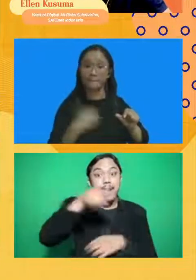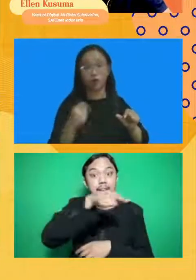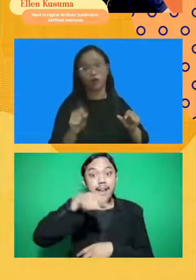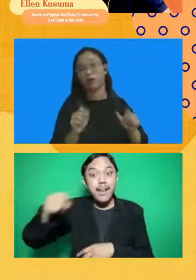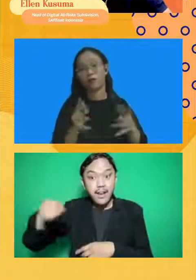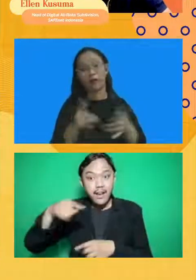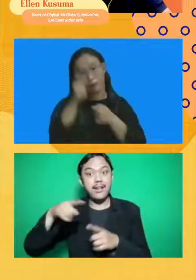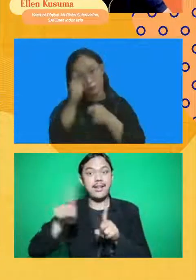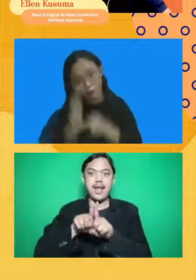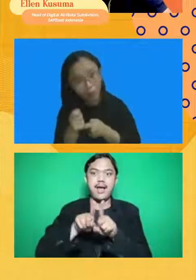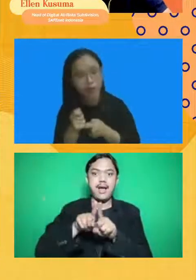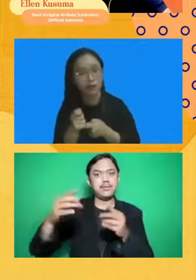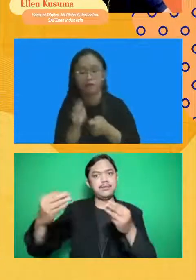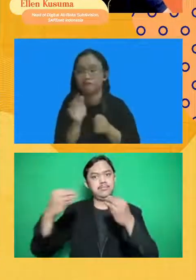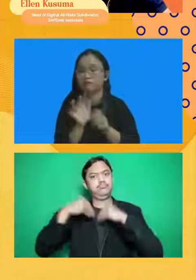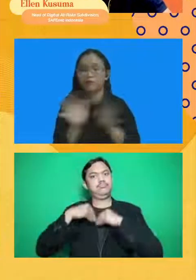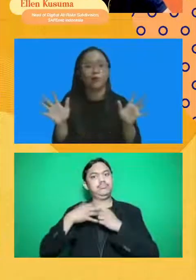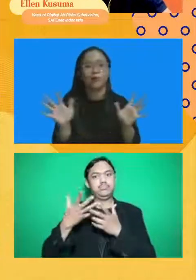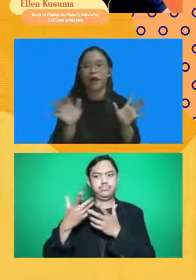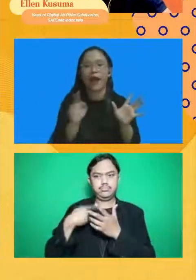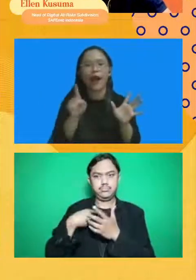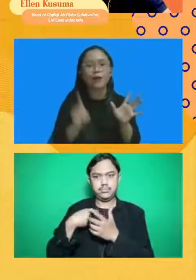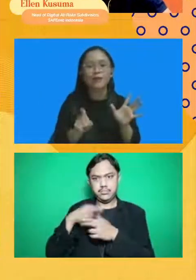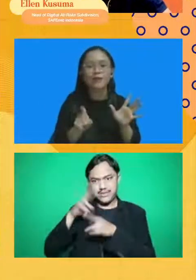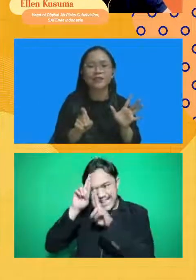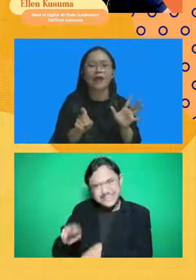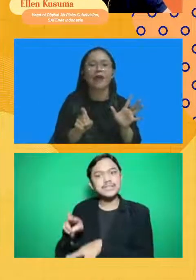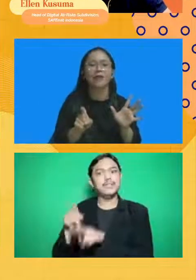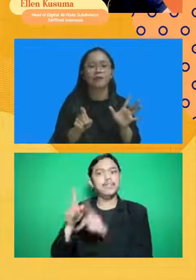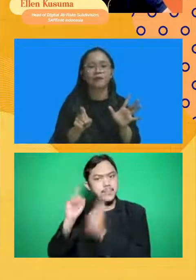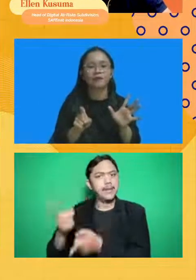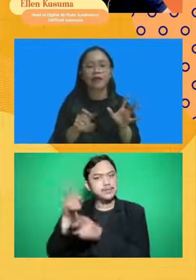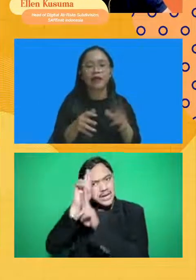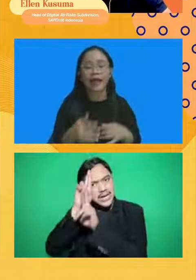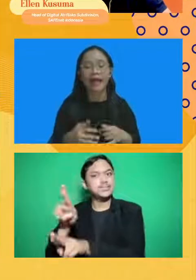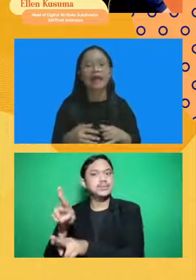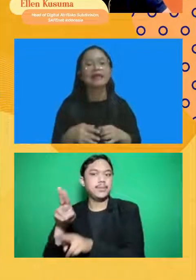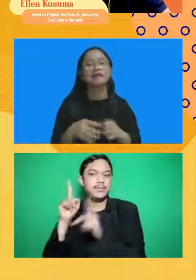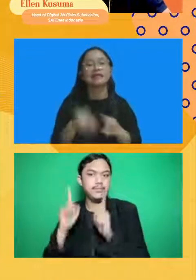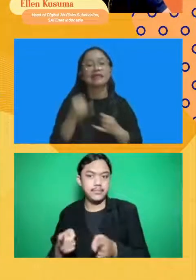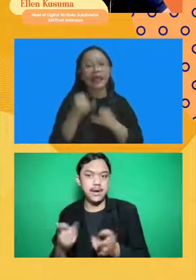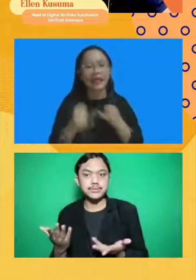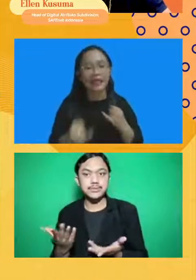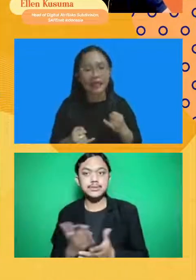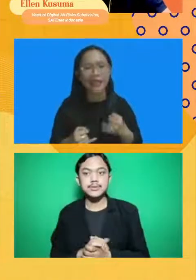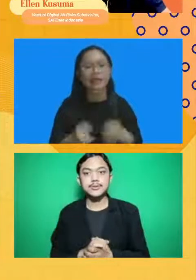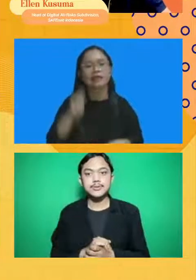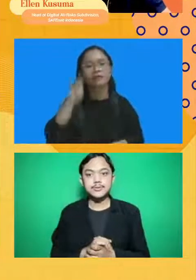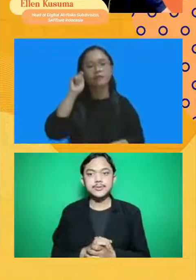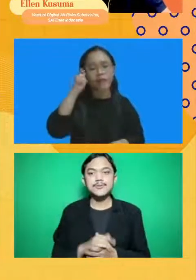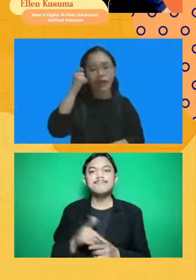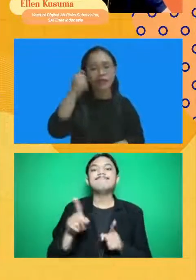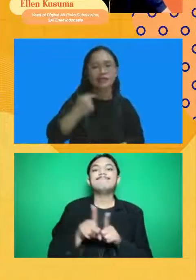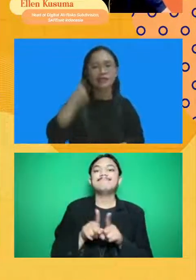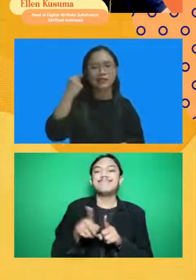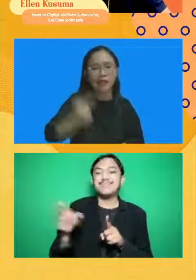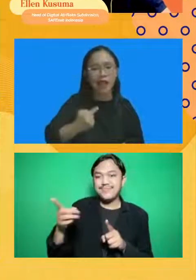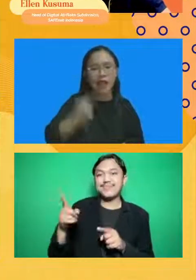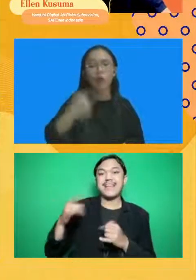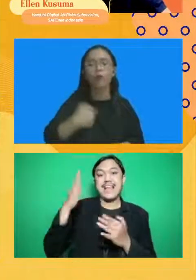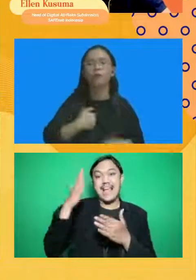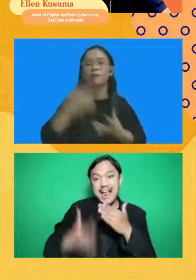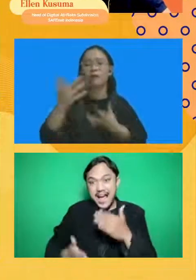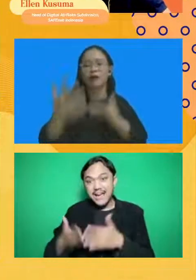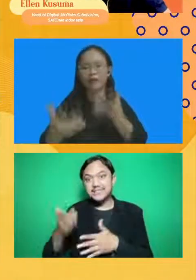is also that. And then the last one, to provide monitoring and handling non-compliant users. What can we do? First, map